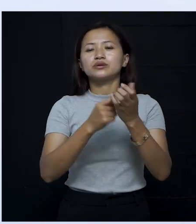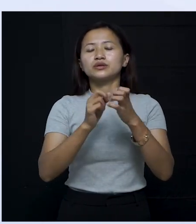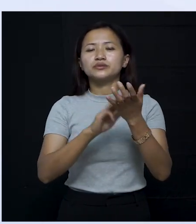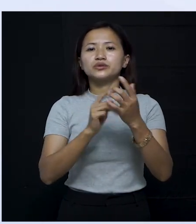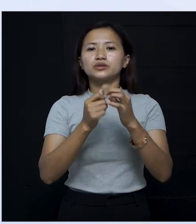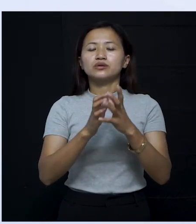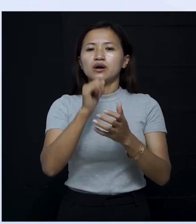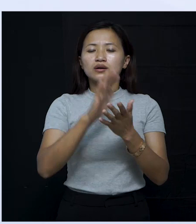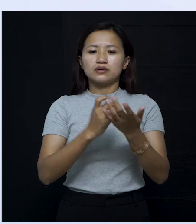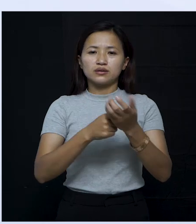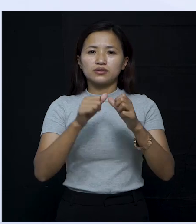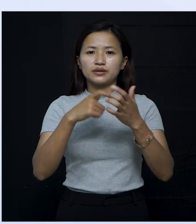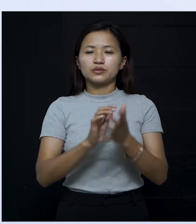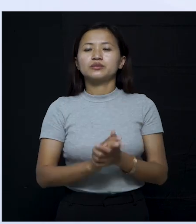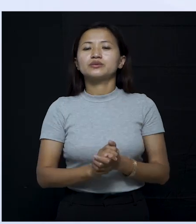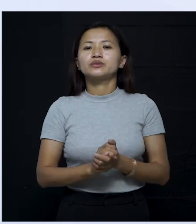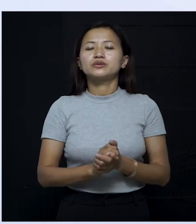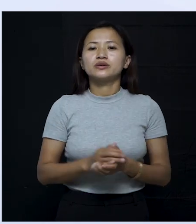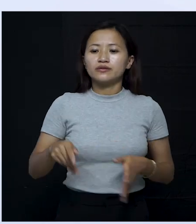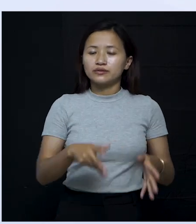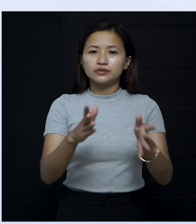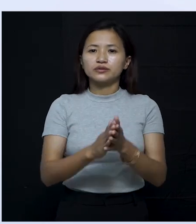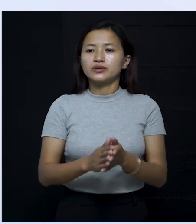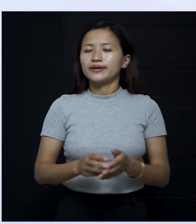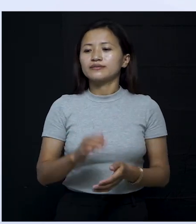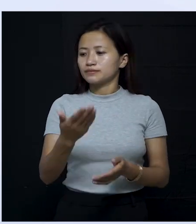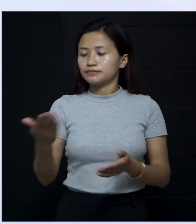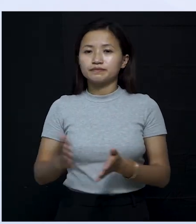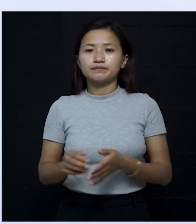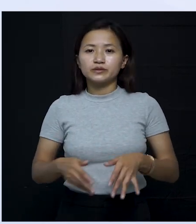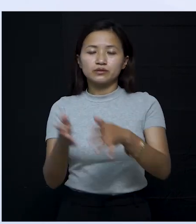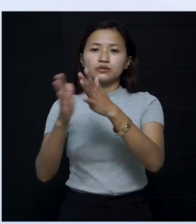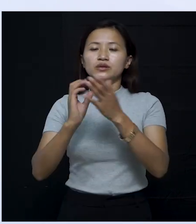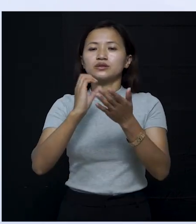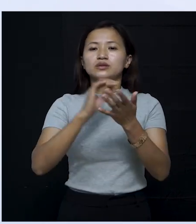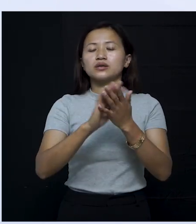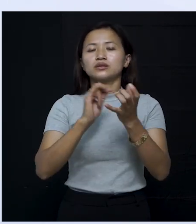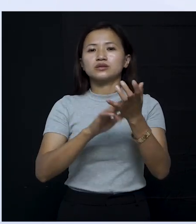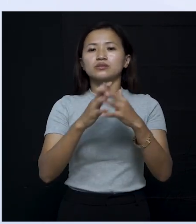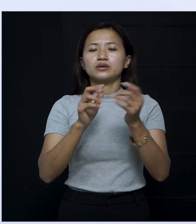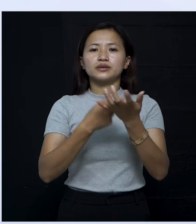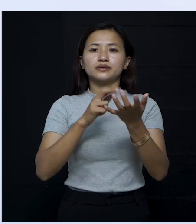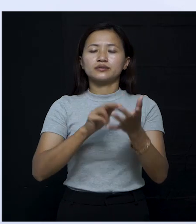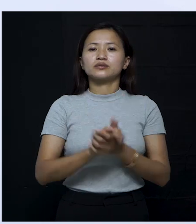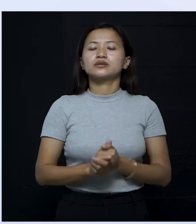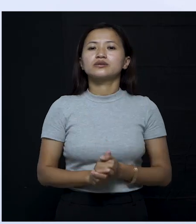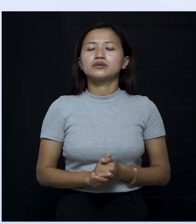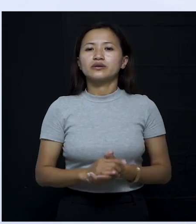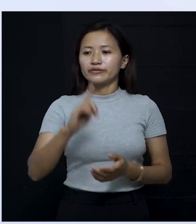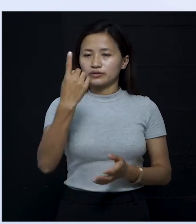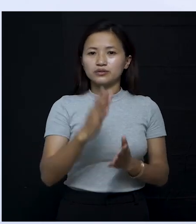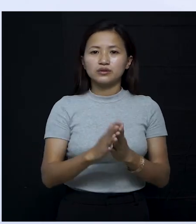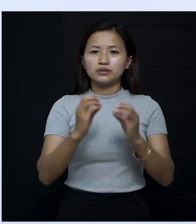then we will talk about those rivers that are flowing into Chinwin, okay? That is to make it easier for you. So the first one,